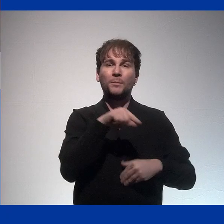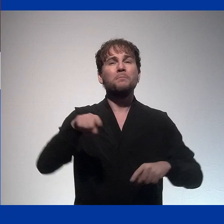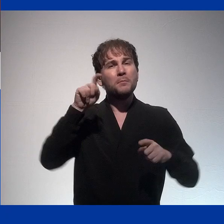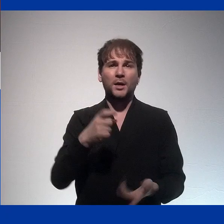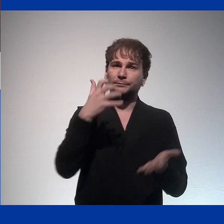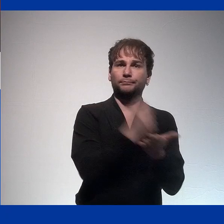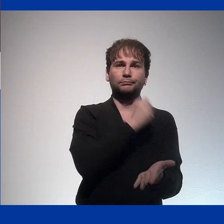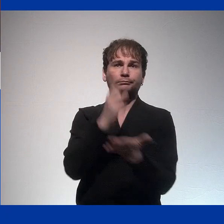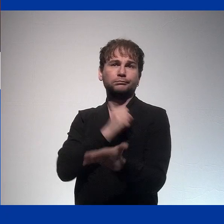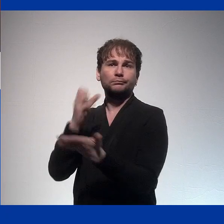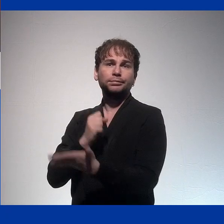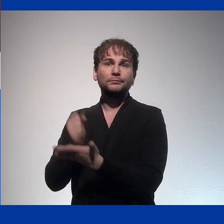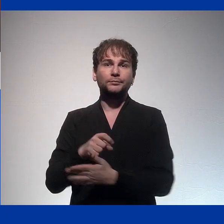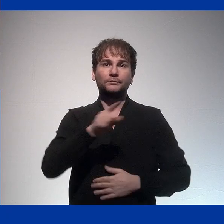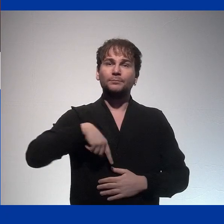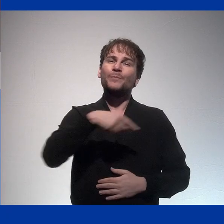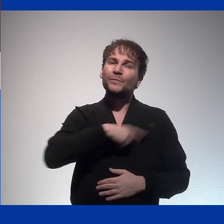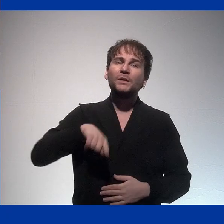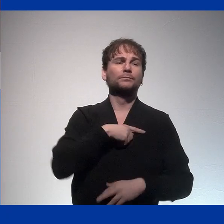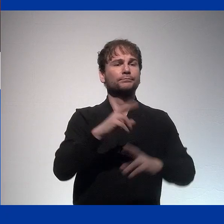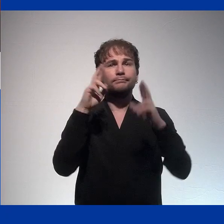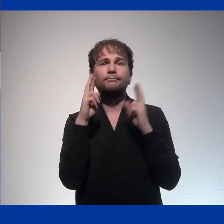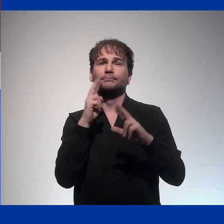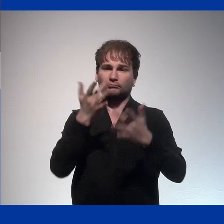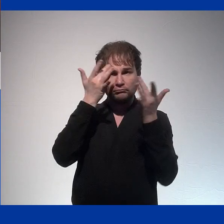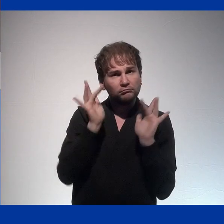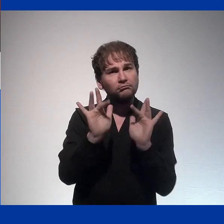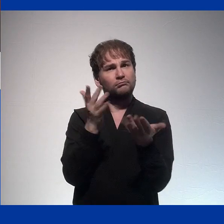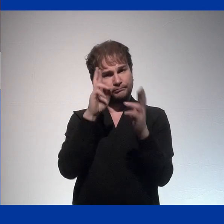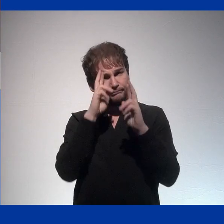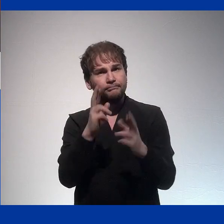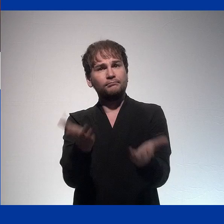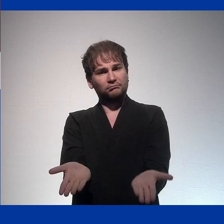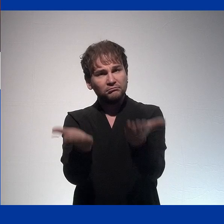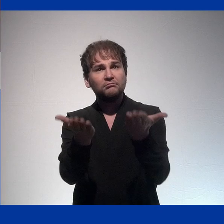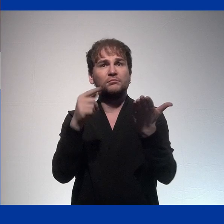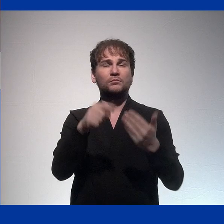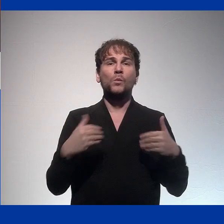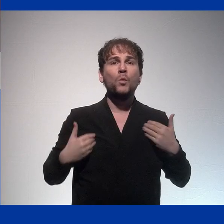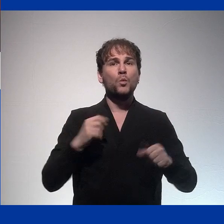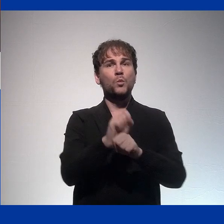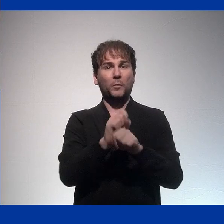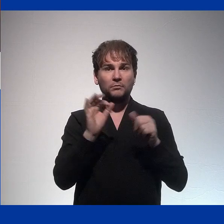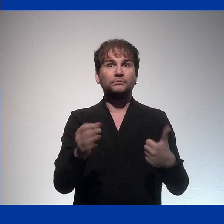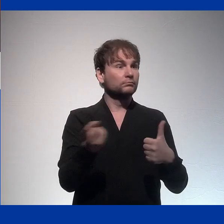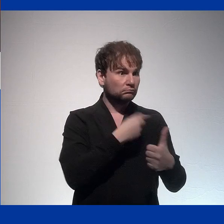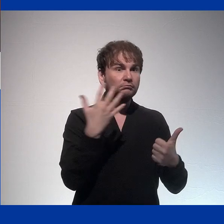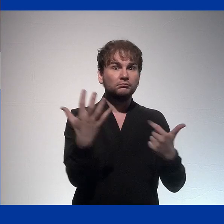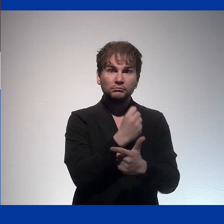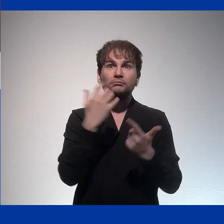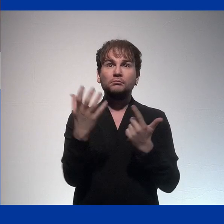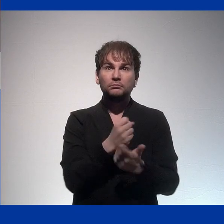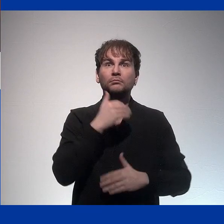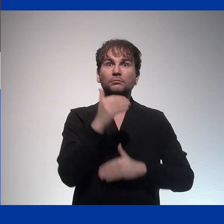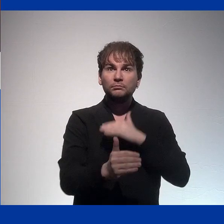If that will be done properly, we believe that youth in Slovenia will benefit from others recognizing what their